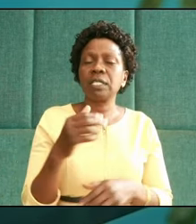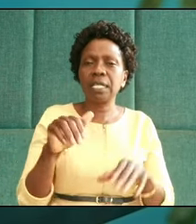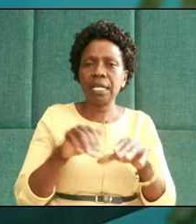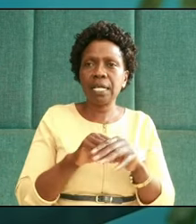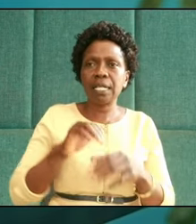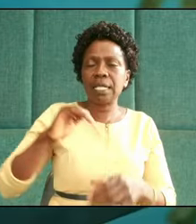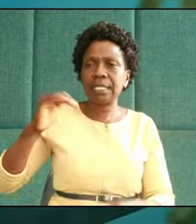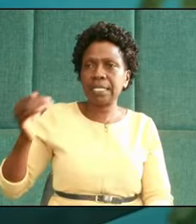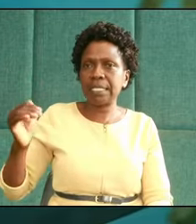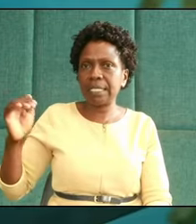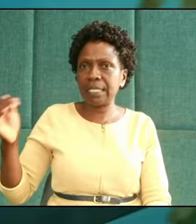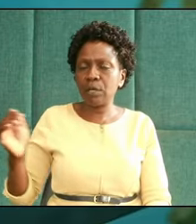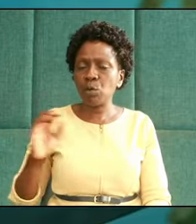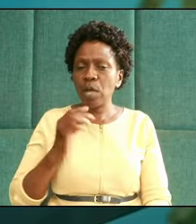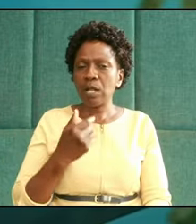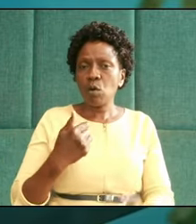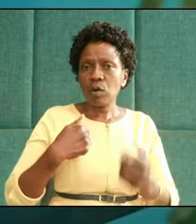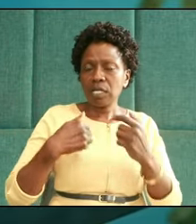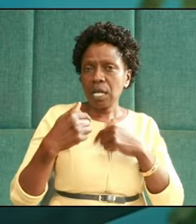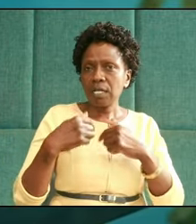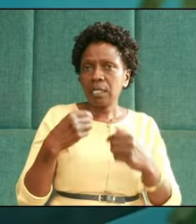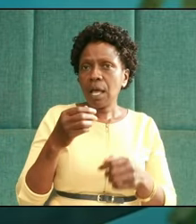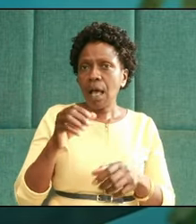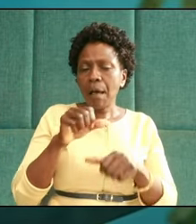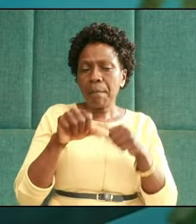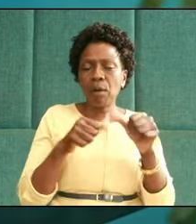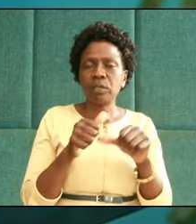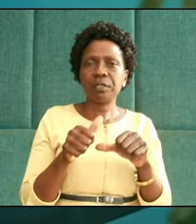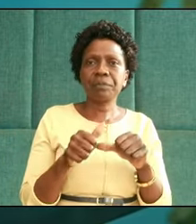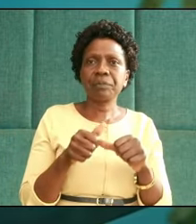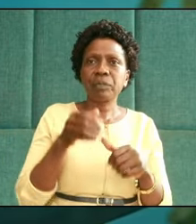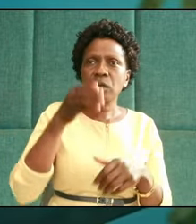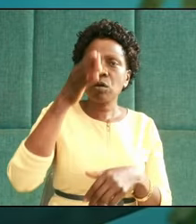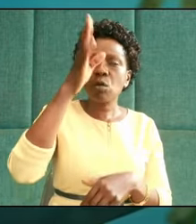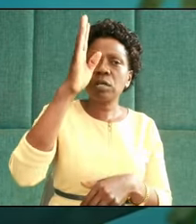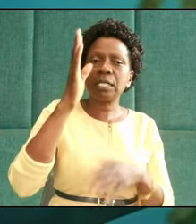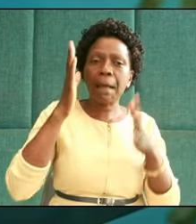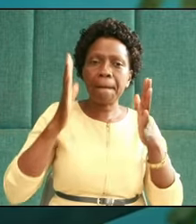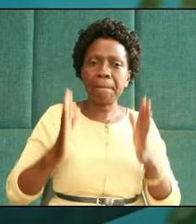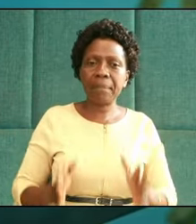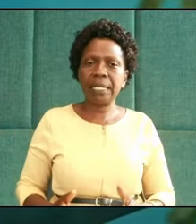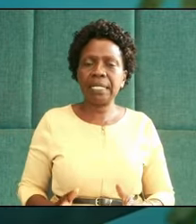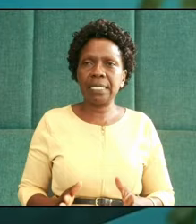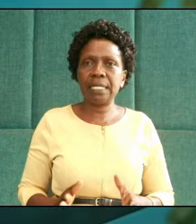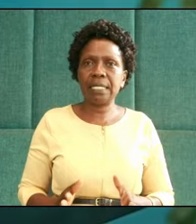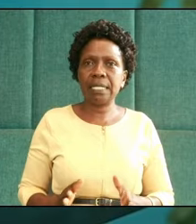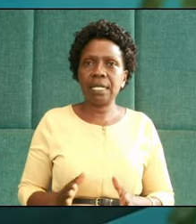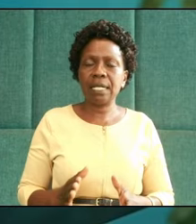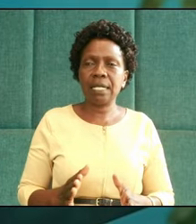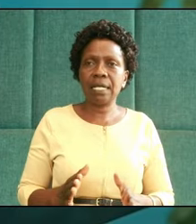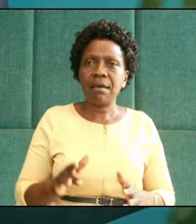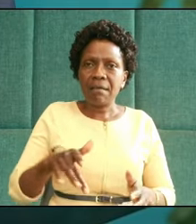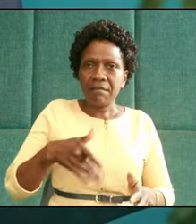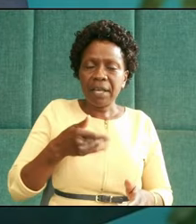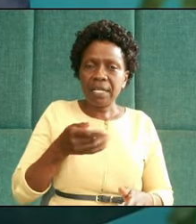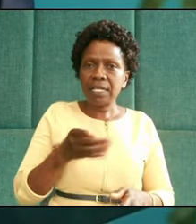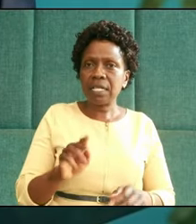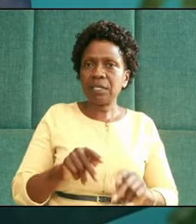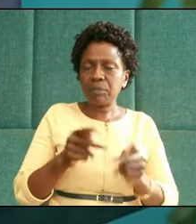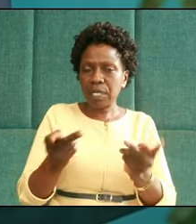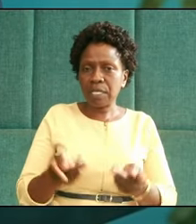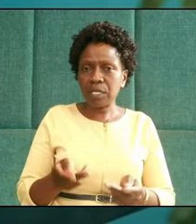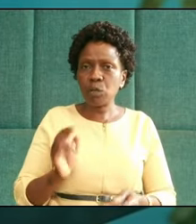cities. We are concerned about God's presence being felt in the cities. We